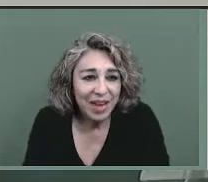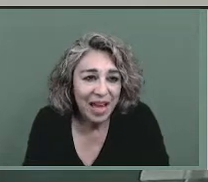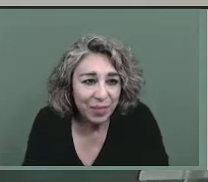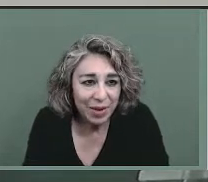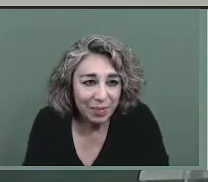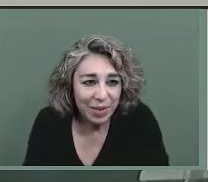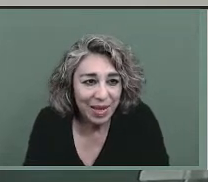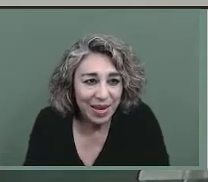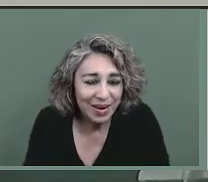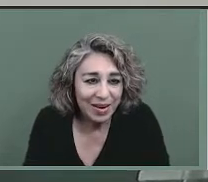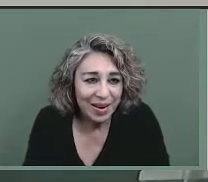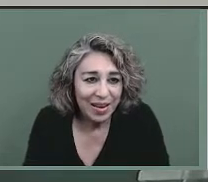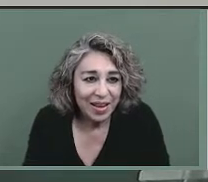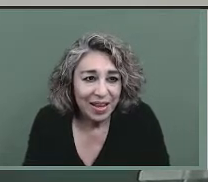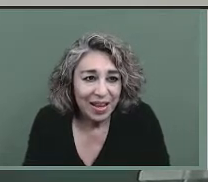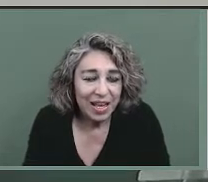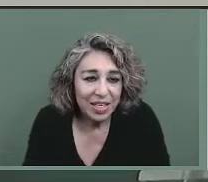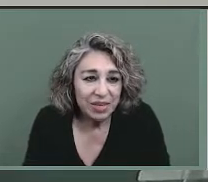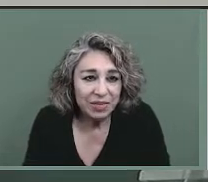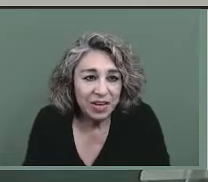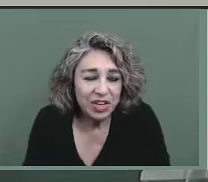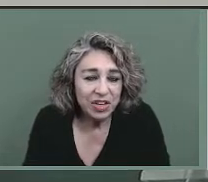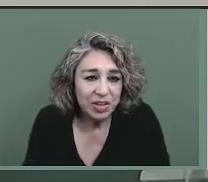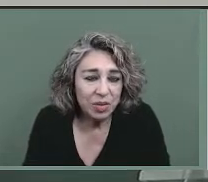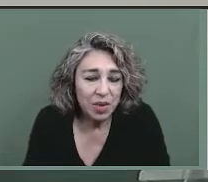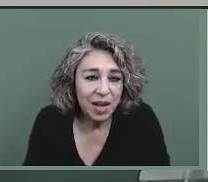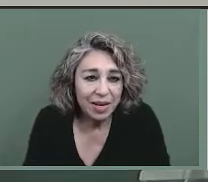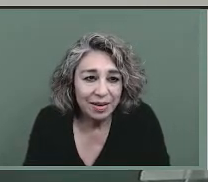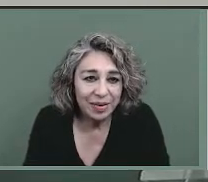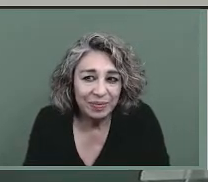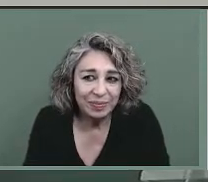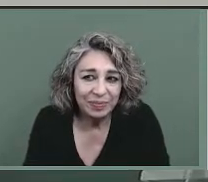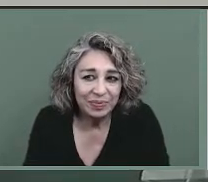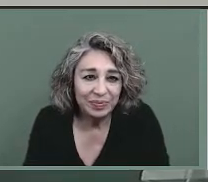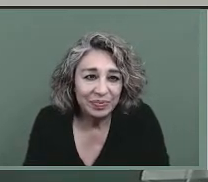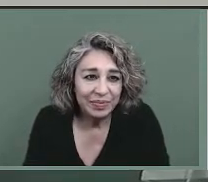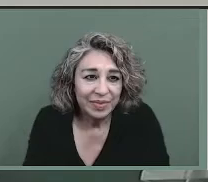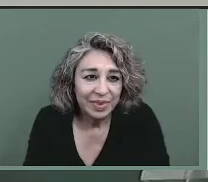very happy to be here and to finish the run